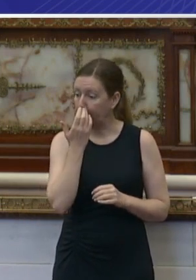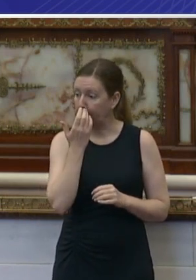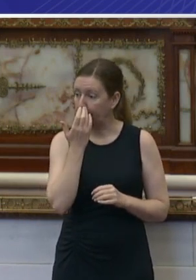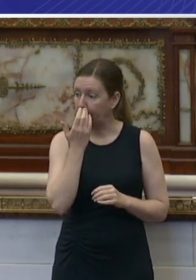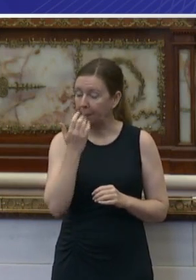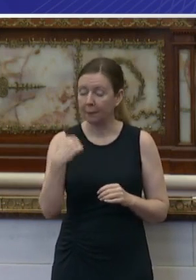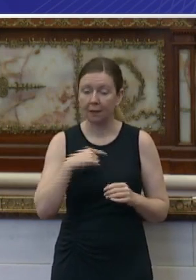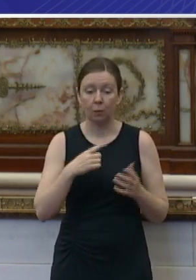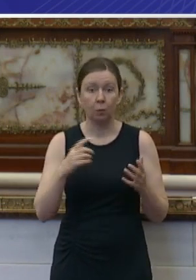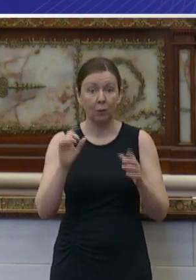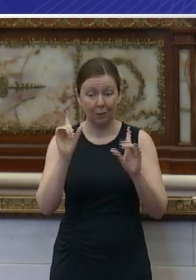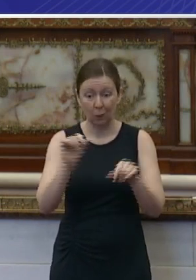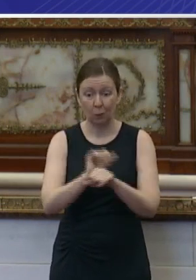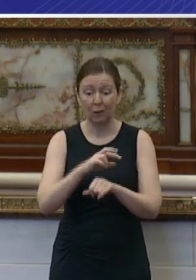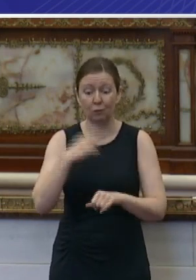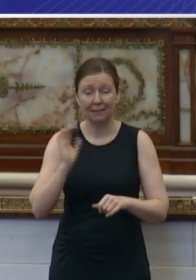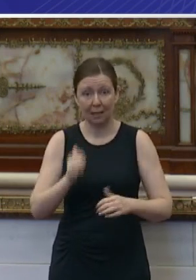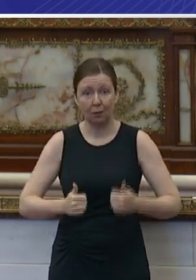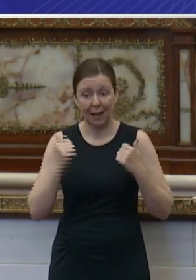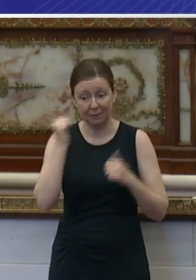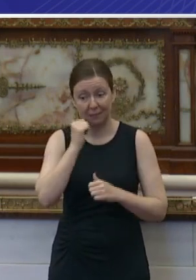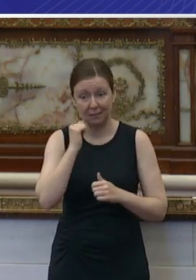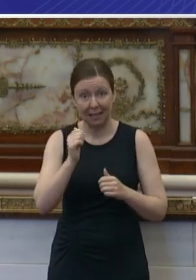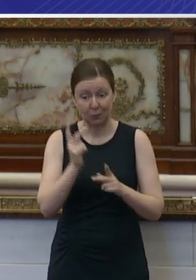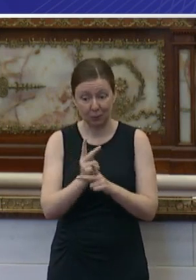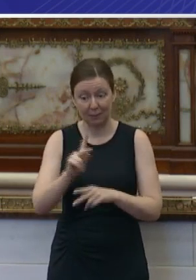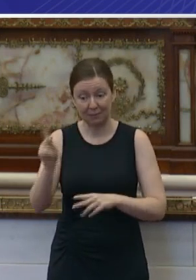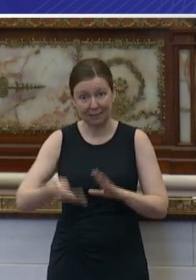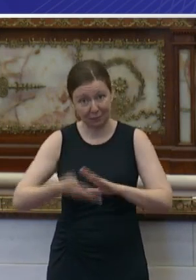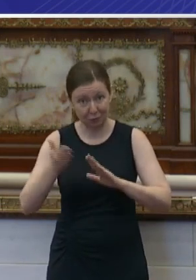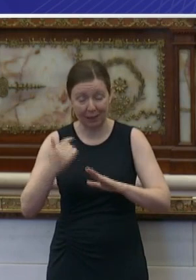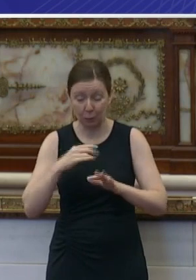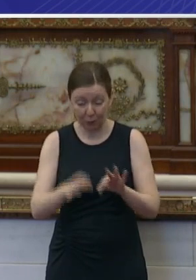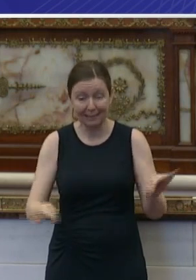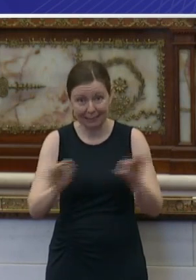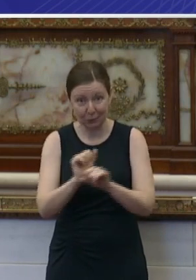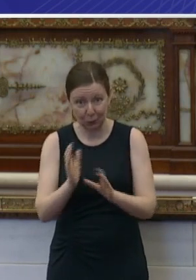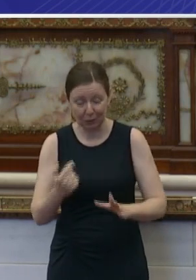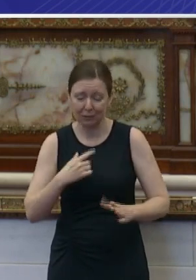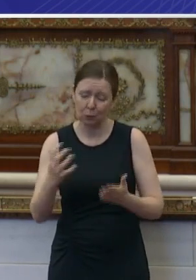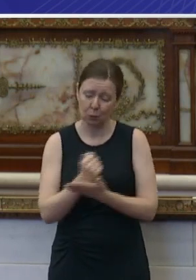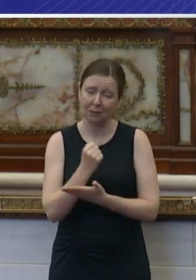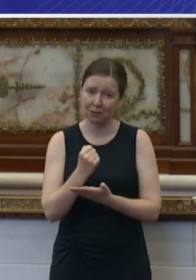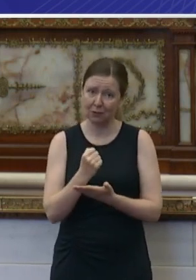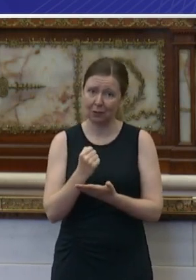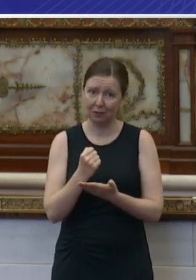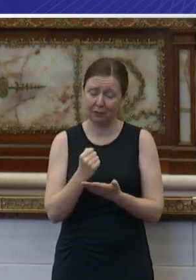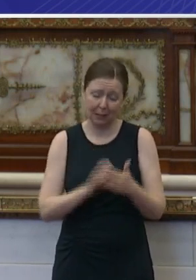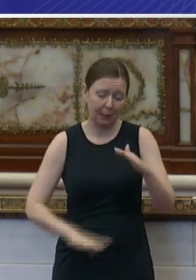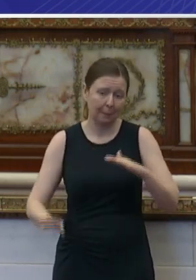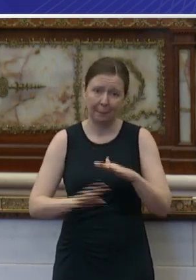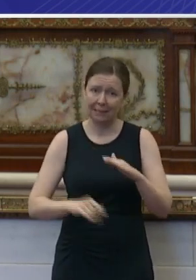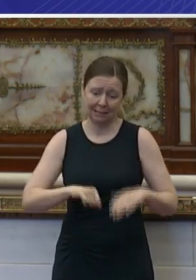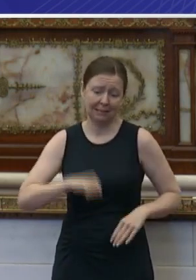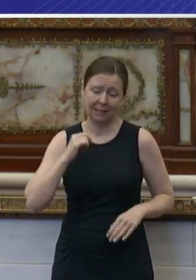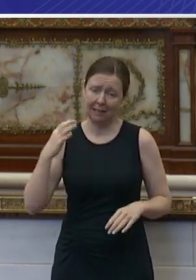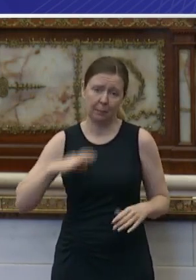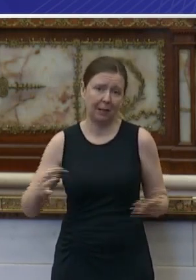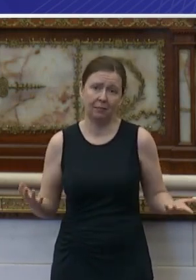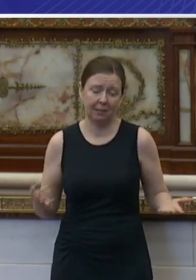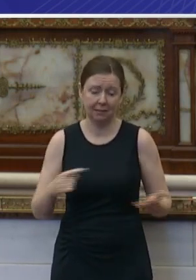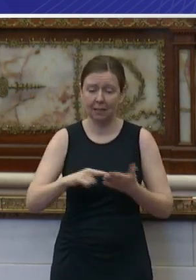to risk our lives every day and to keep Philadelphia running. If we're essential workers, I think we deserve basic dignity and benefits.